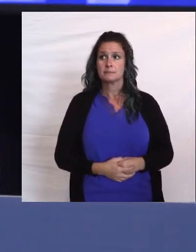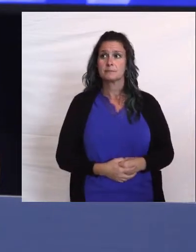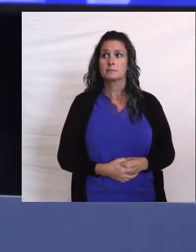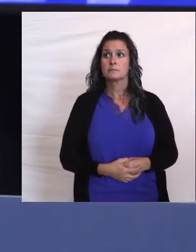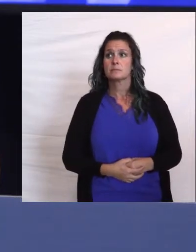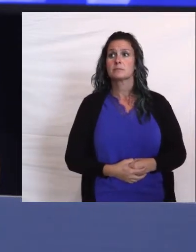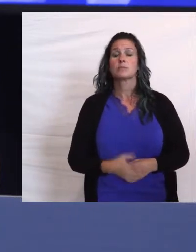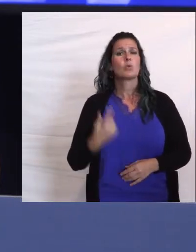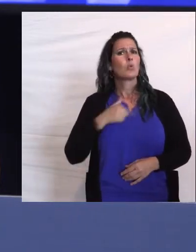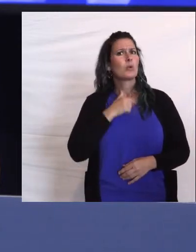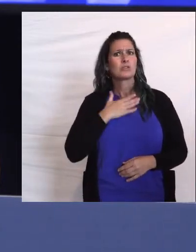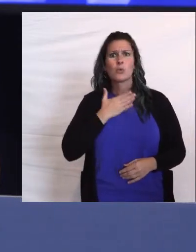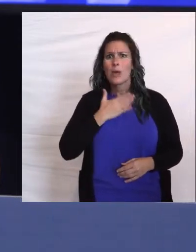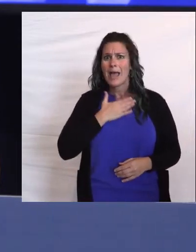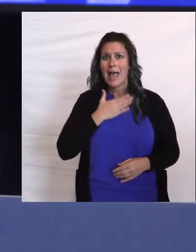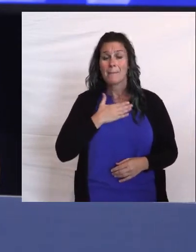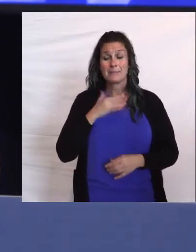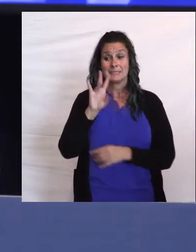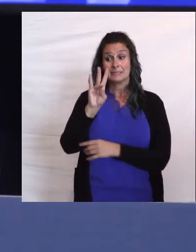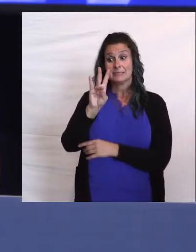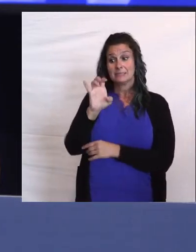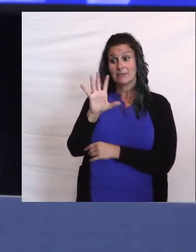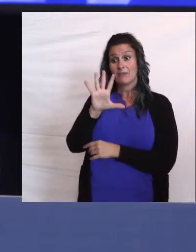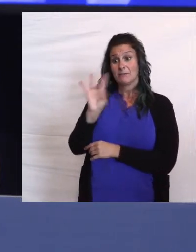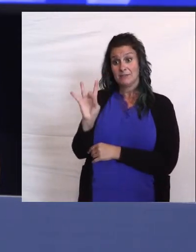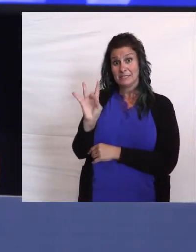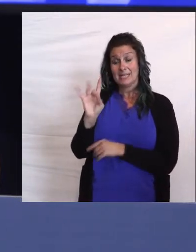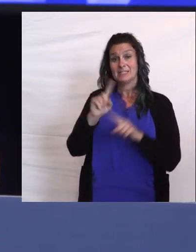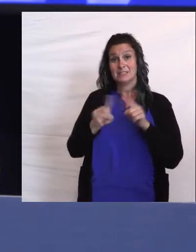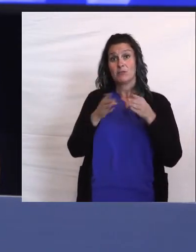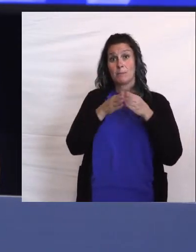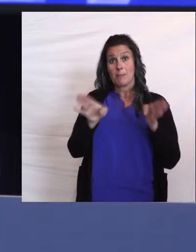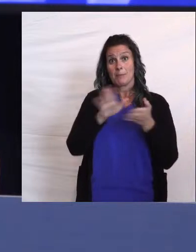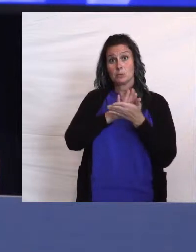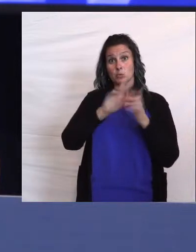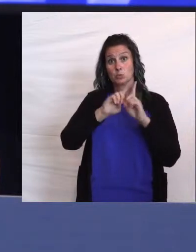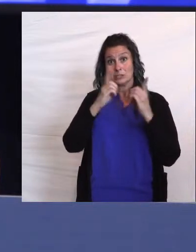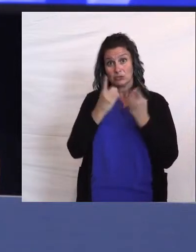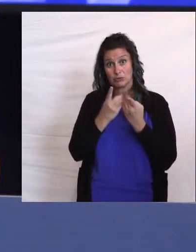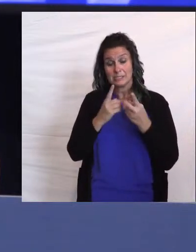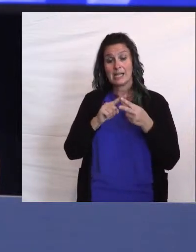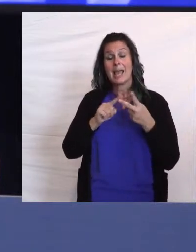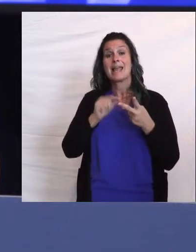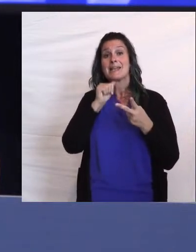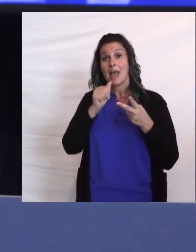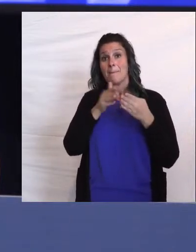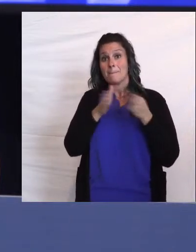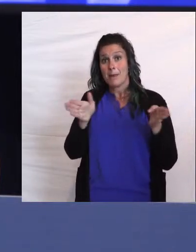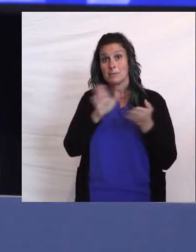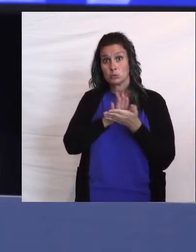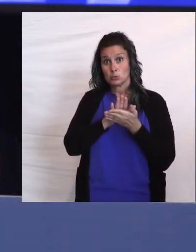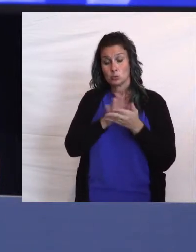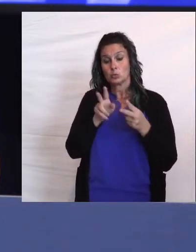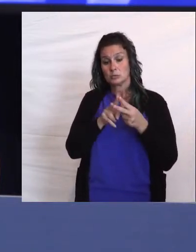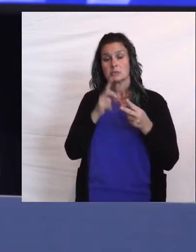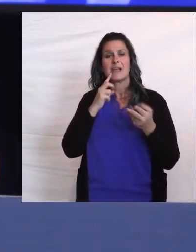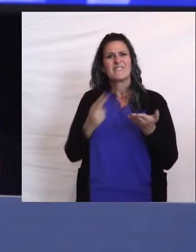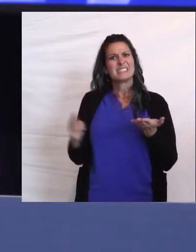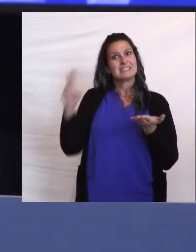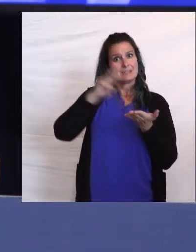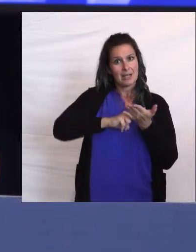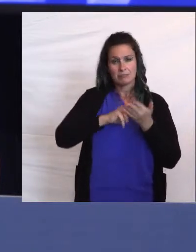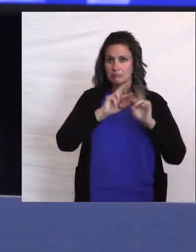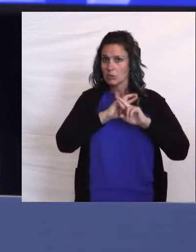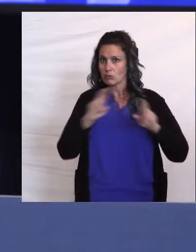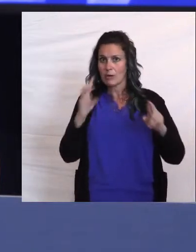We are pleased that 758 public school districts and non-public schools have signed up for